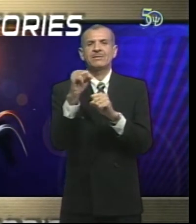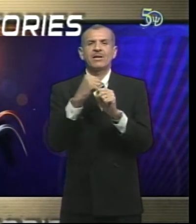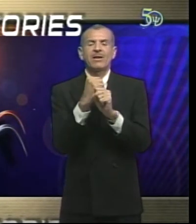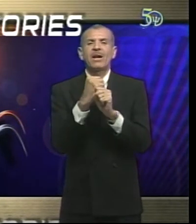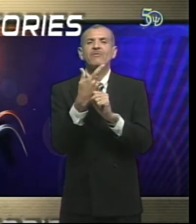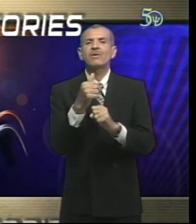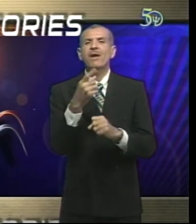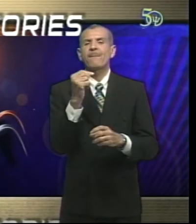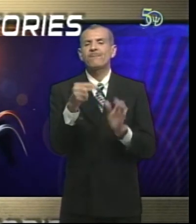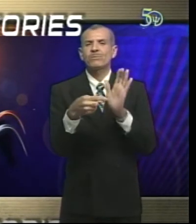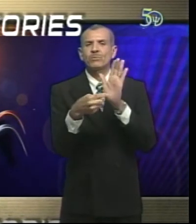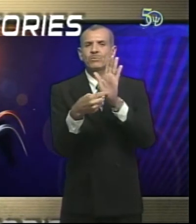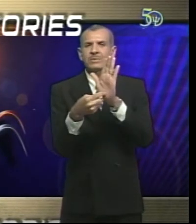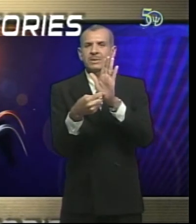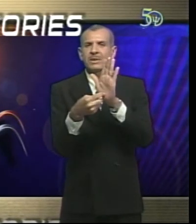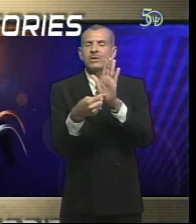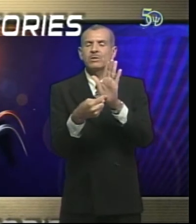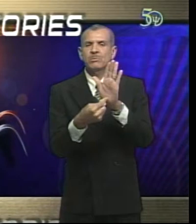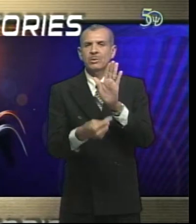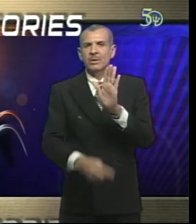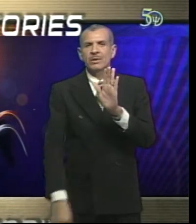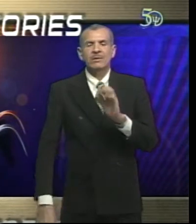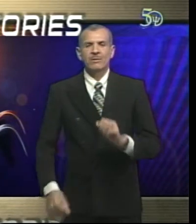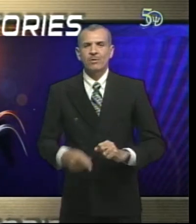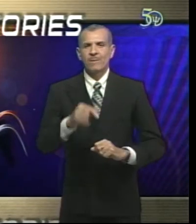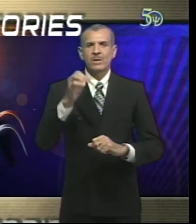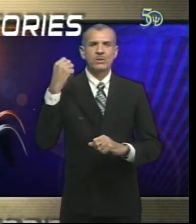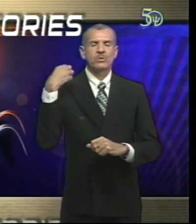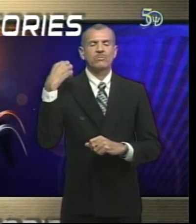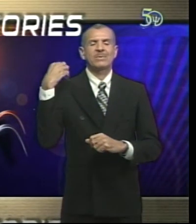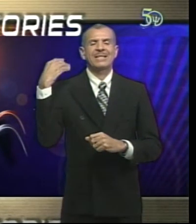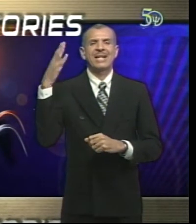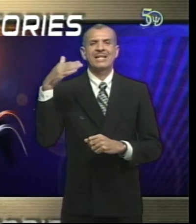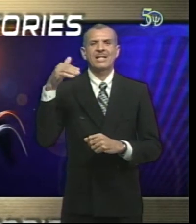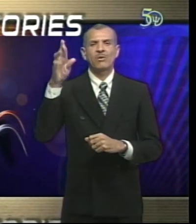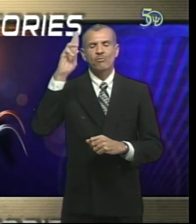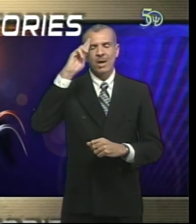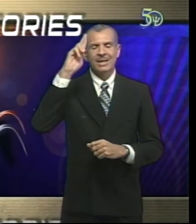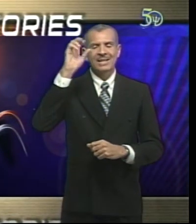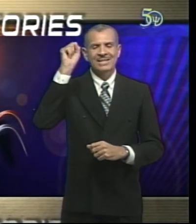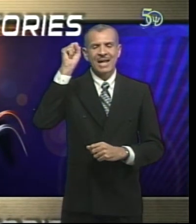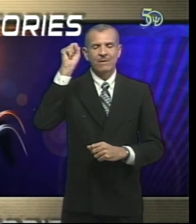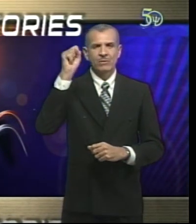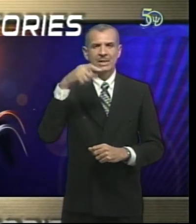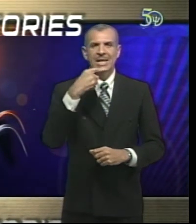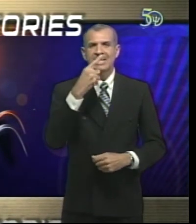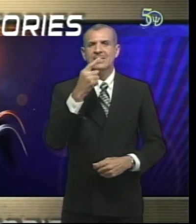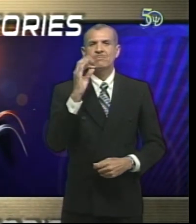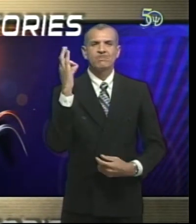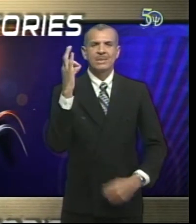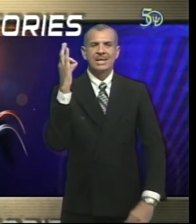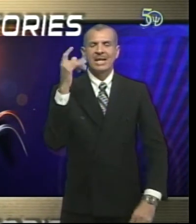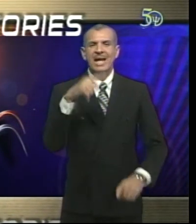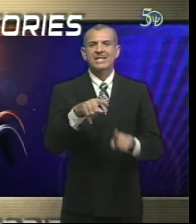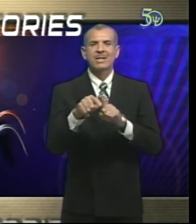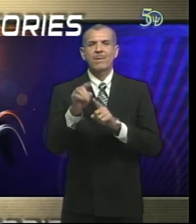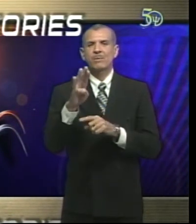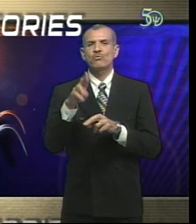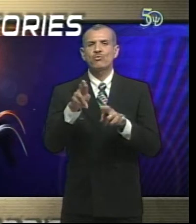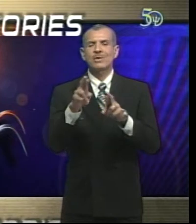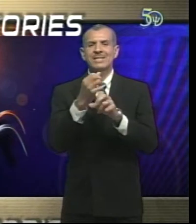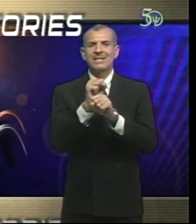the Assistant Superintendent with the Royal Barbados Police Force, Ronald Stanford. He was speaking as the Barbados Road